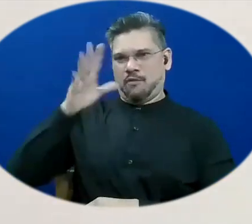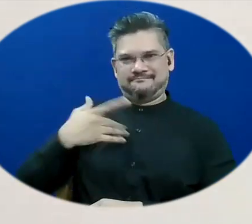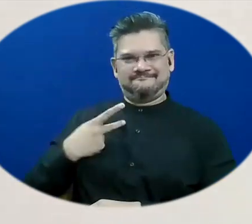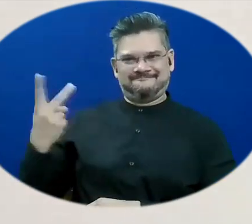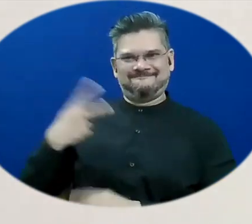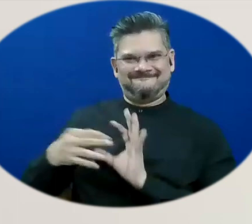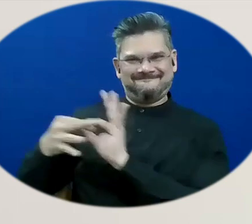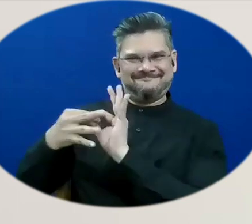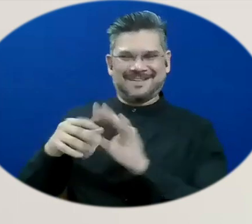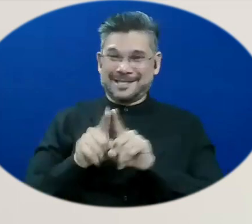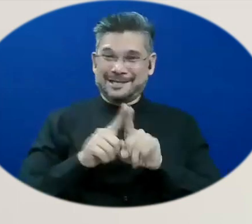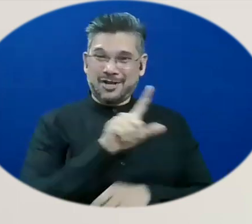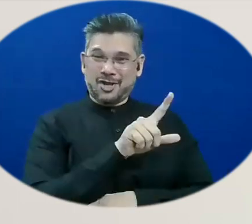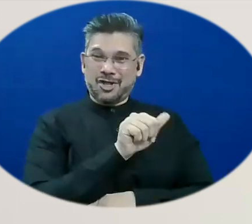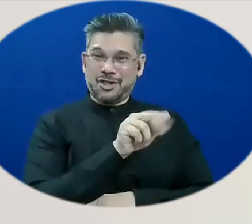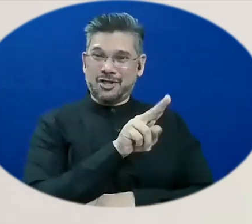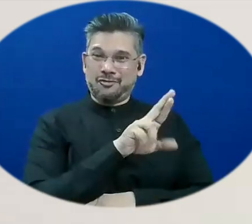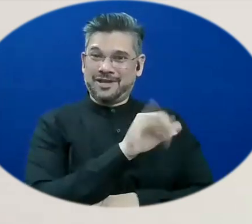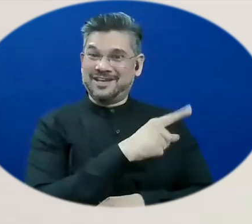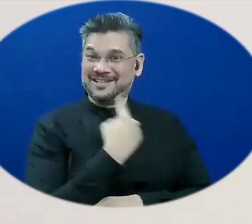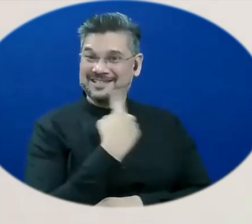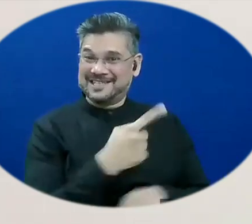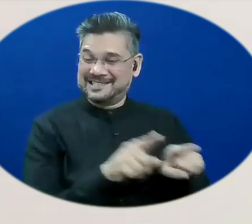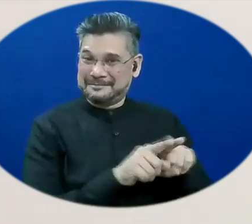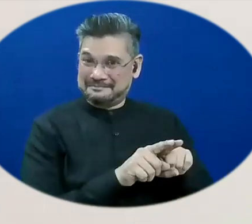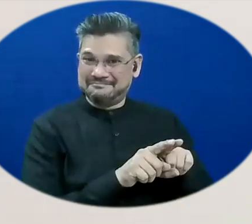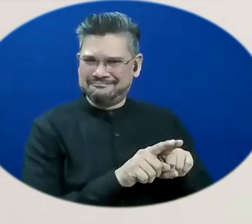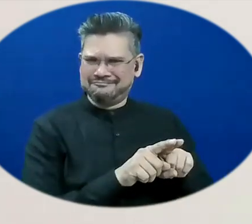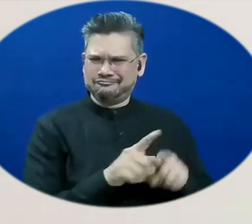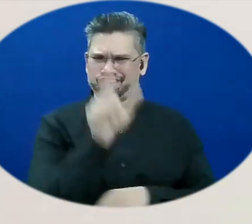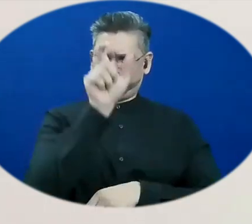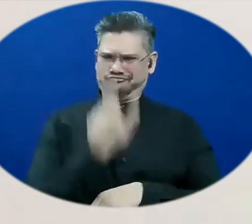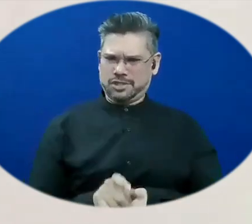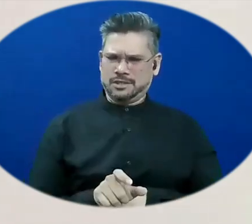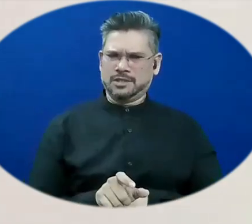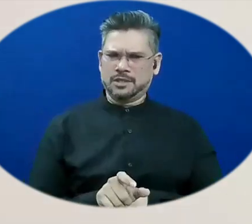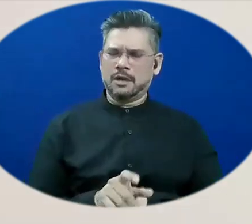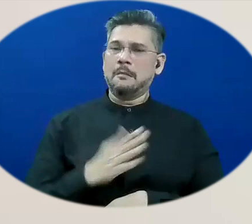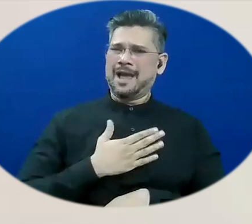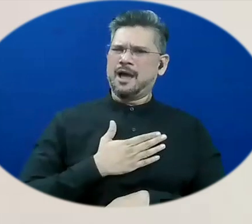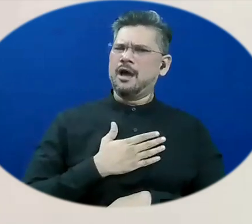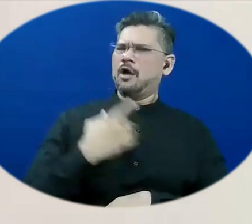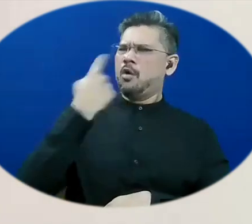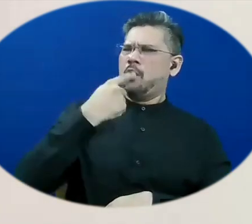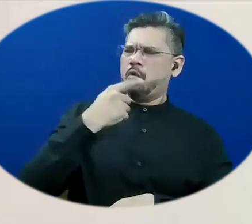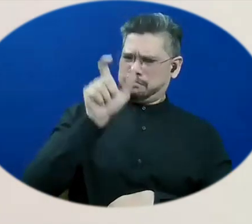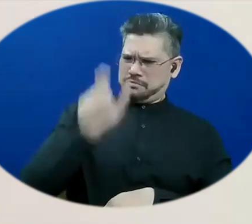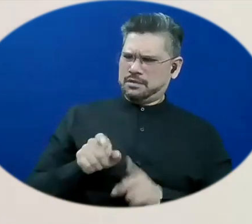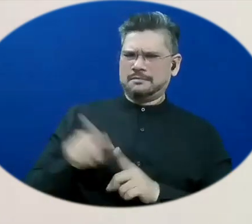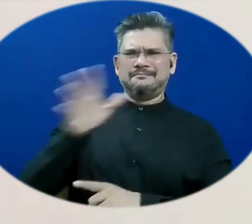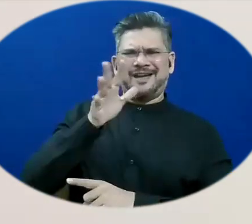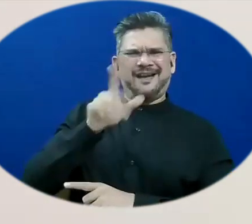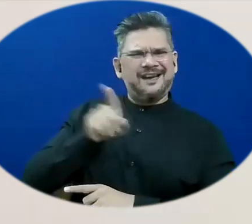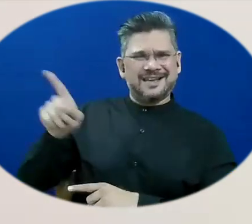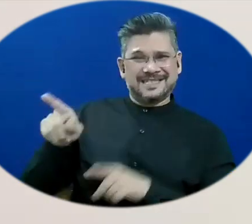that it's find your person, but I found that my person in my mother, because there's so much that she's giving